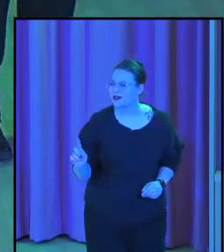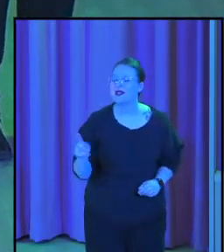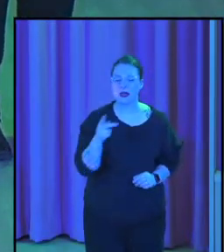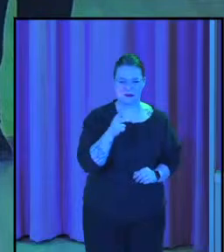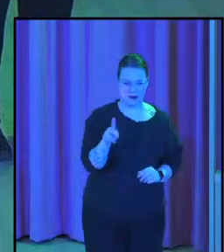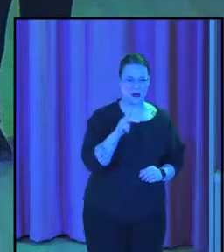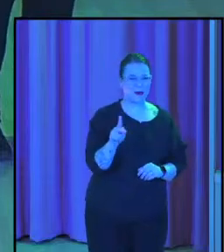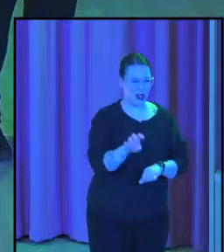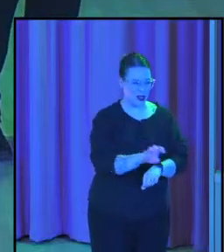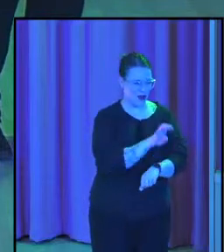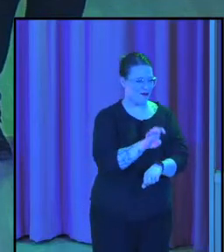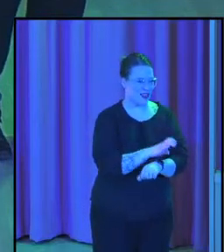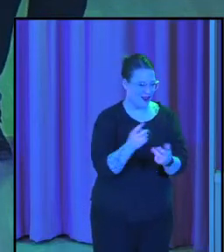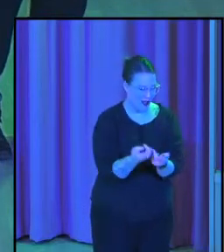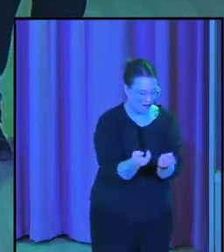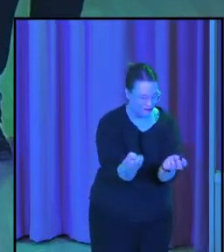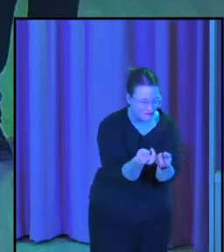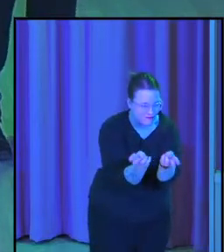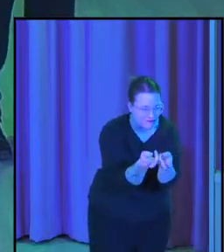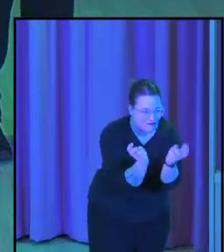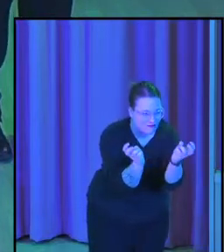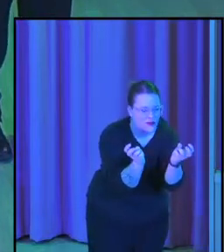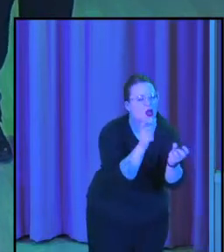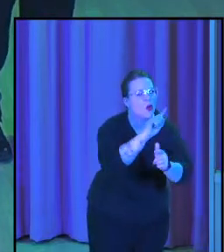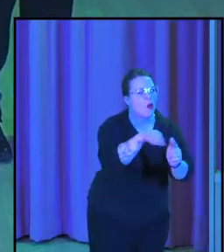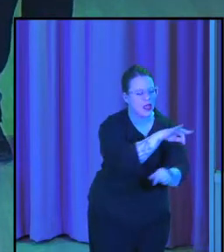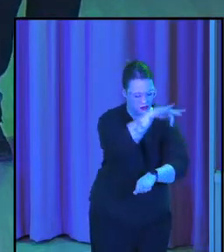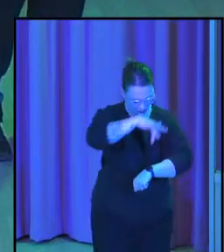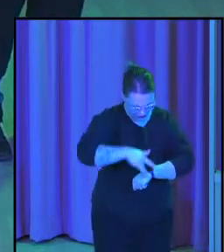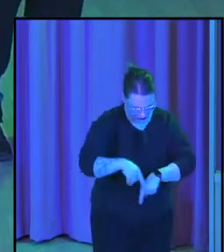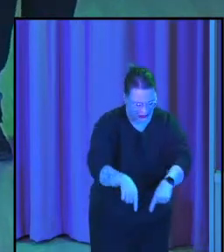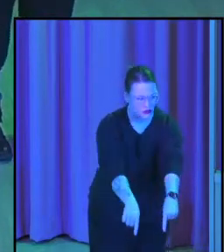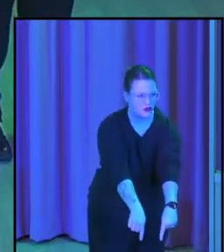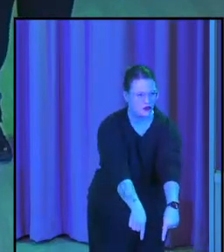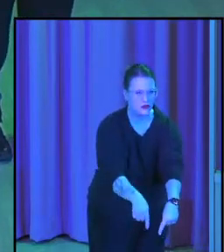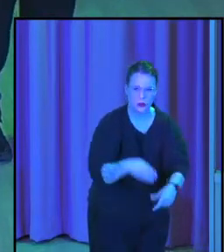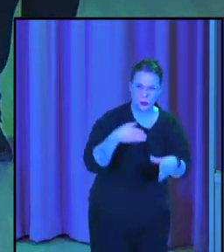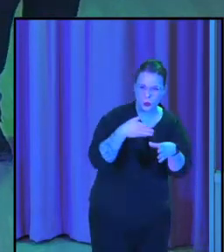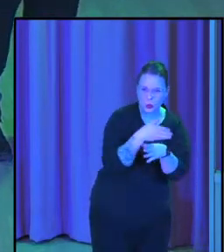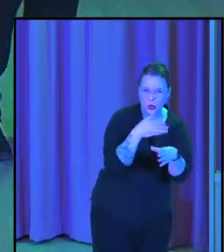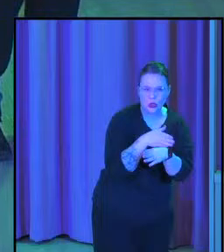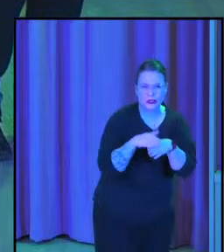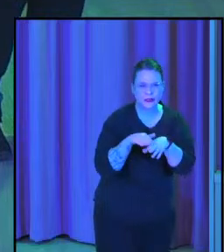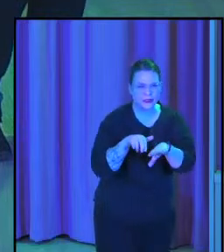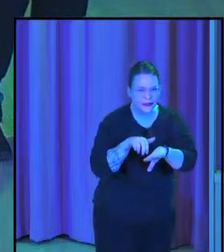On the purple carpet, that's right. And when do we come up on the stairs and on the wooden stage?